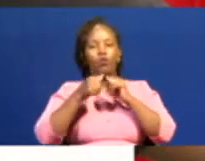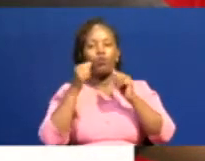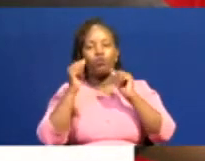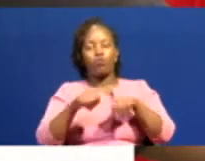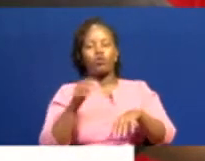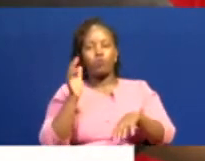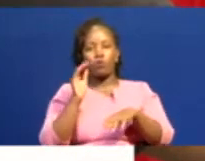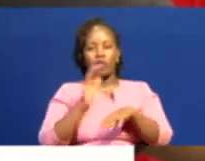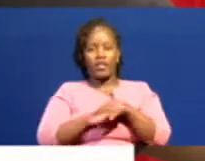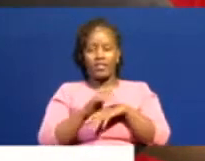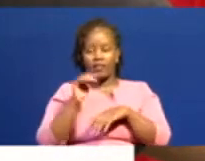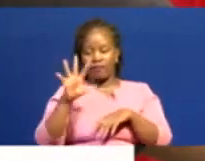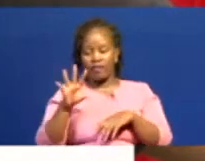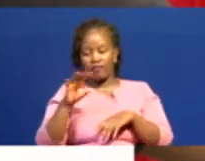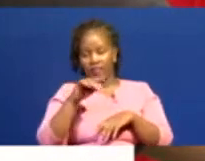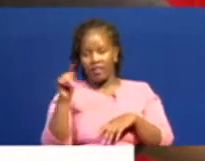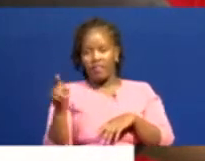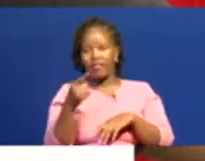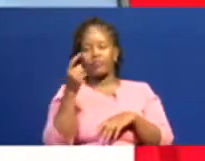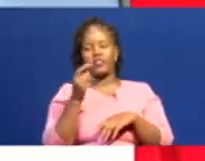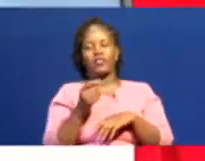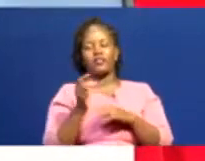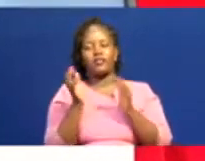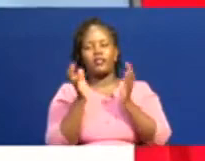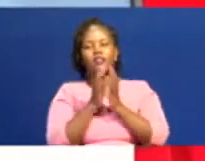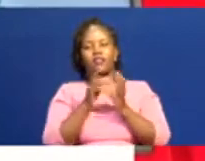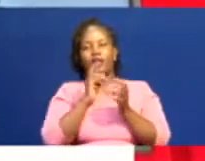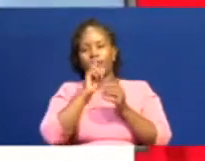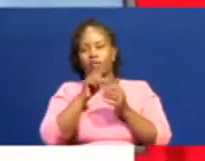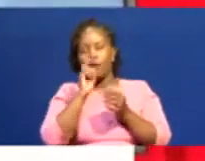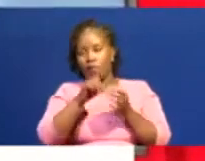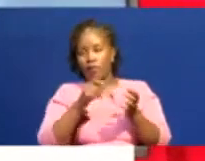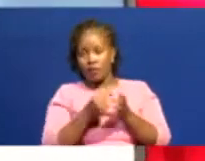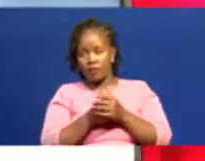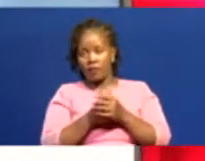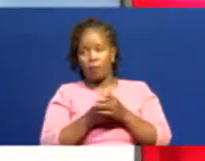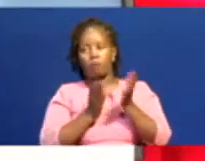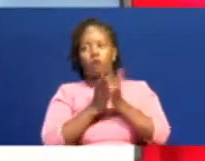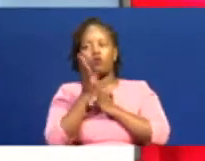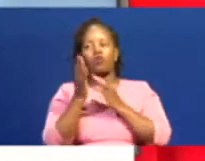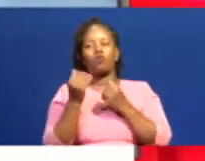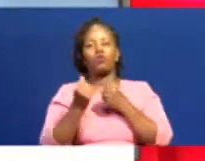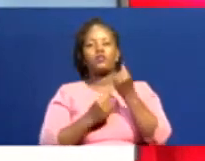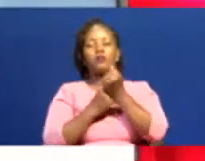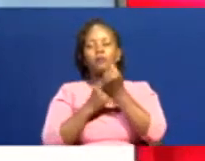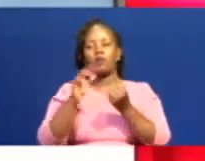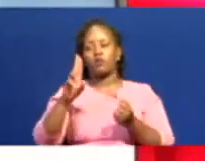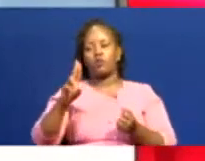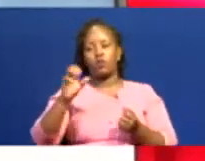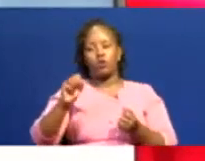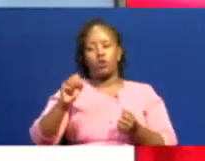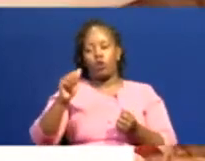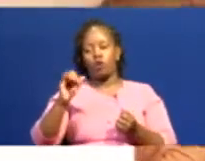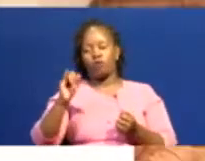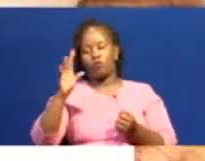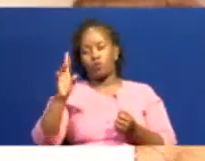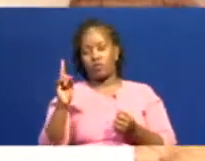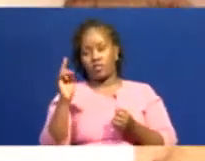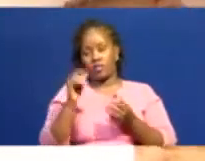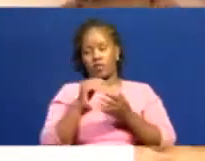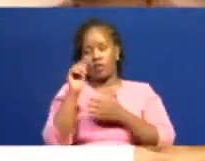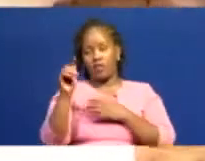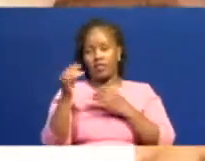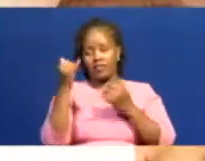5,000 chicks. There are those who want 1,000. Through support from the USAID designed Kenya Crops and Dairy Market Systems, this